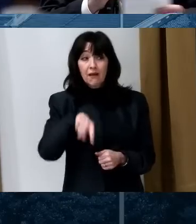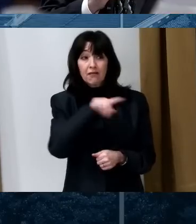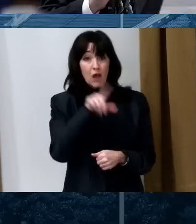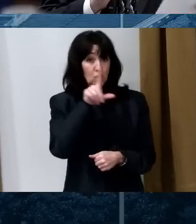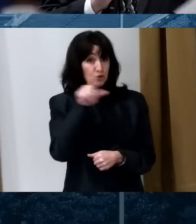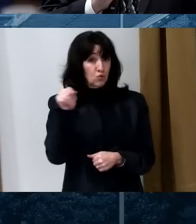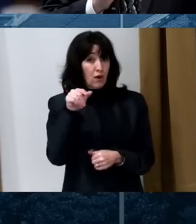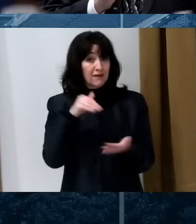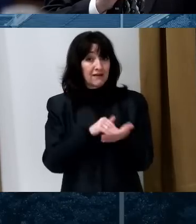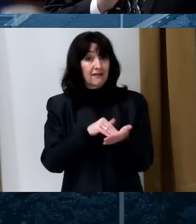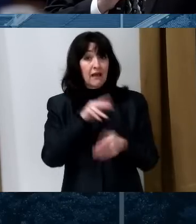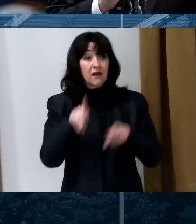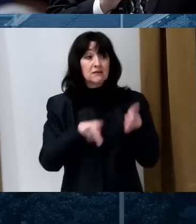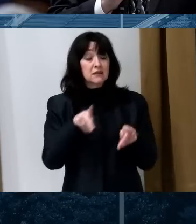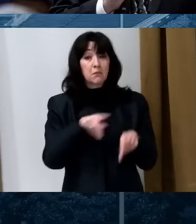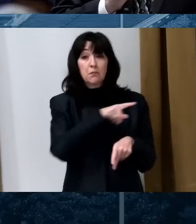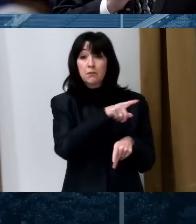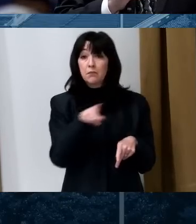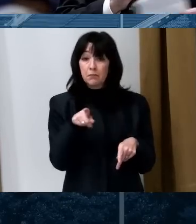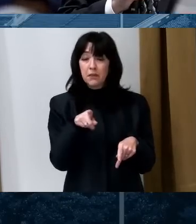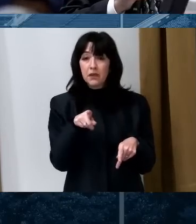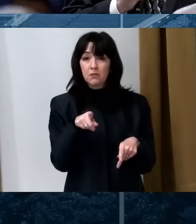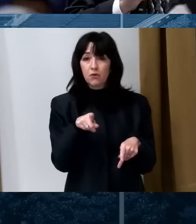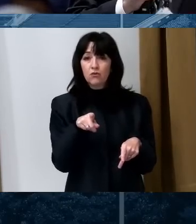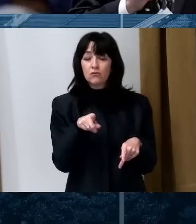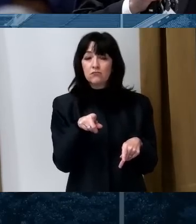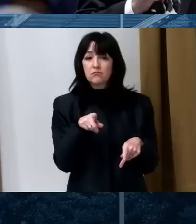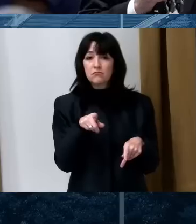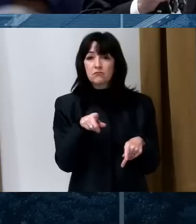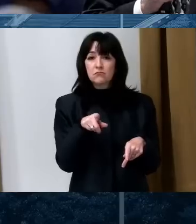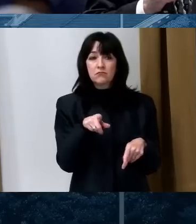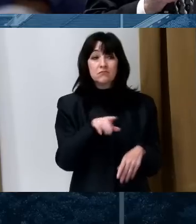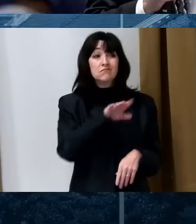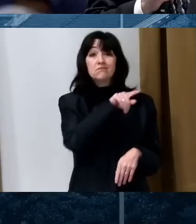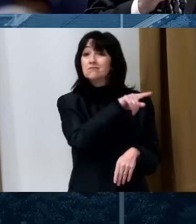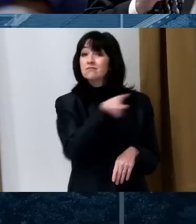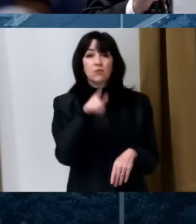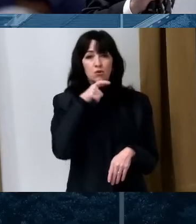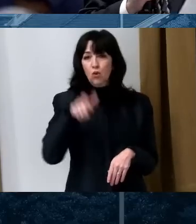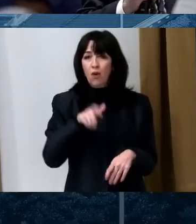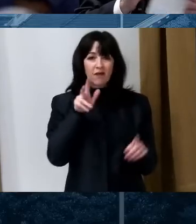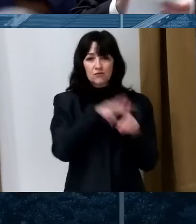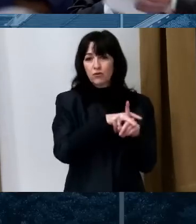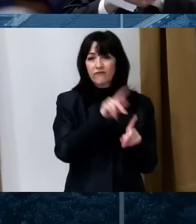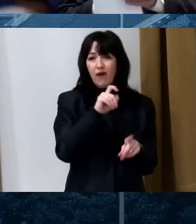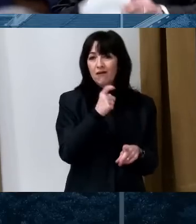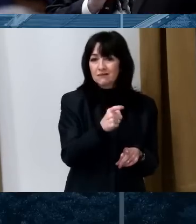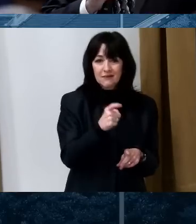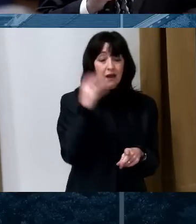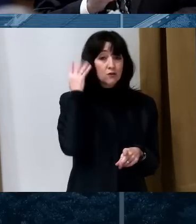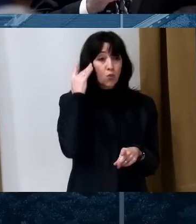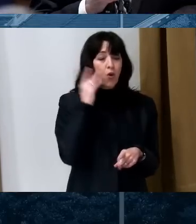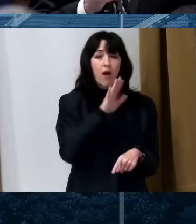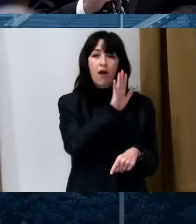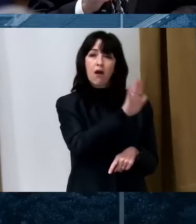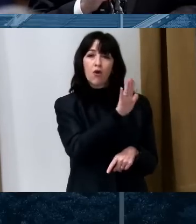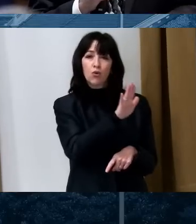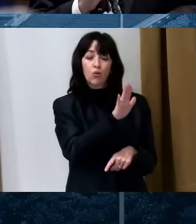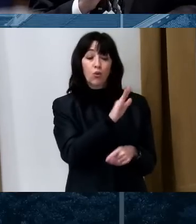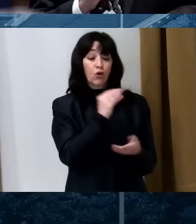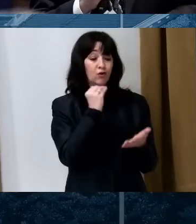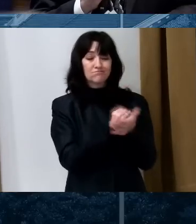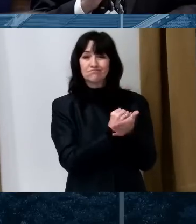filers who will literally drop off the tax rolls of the state because their tax liability will go to zero. Some of them may continue to file taxes in order to get the